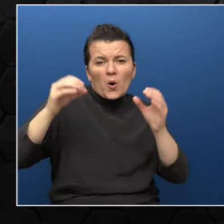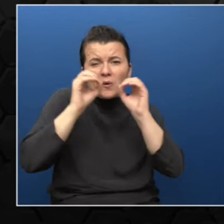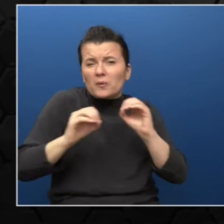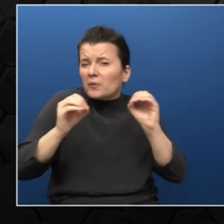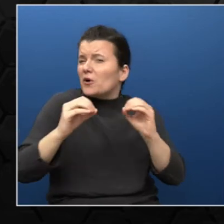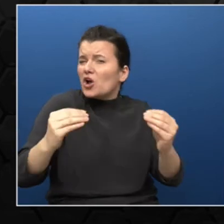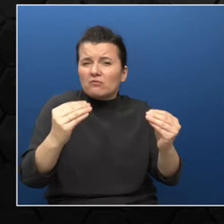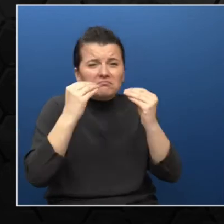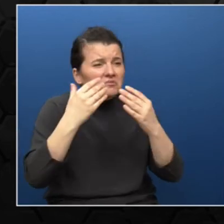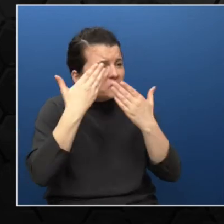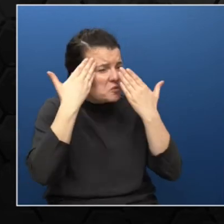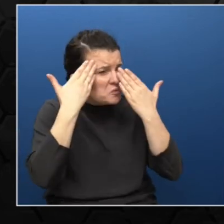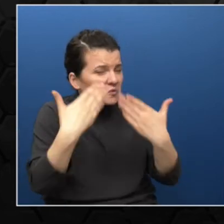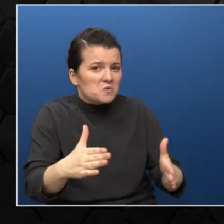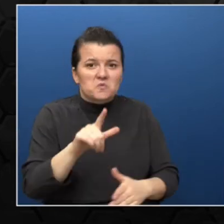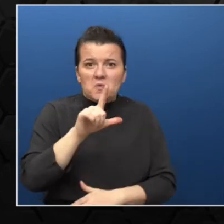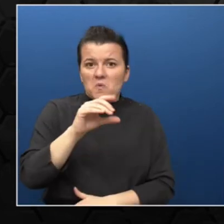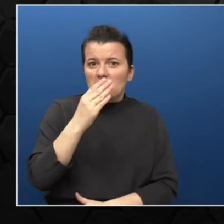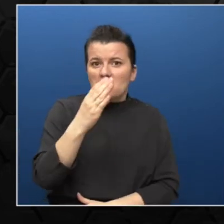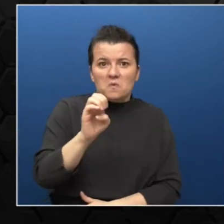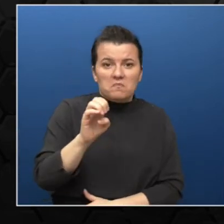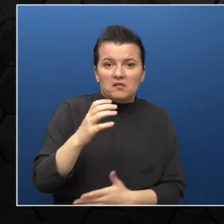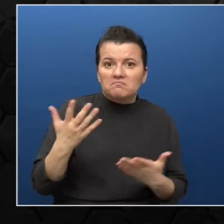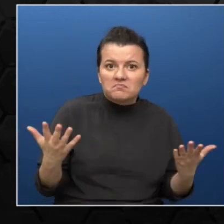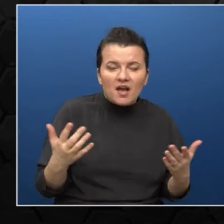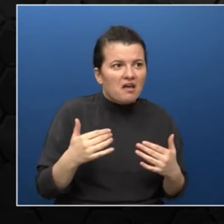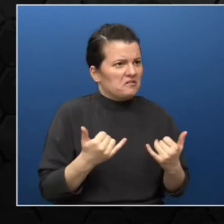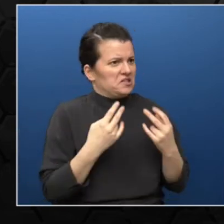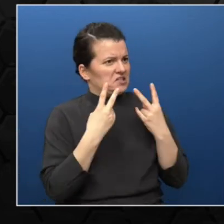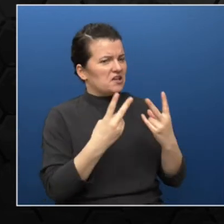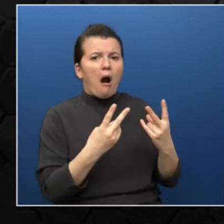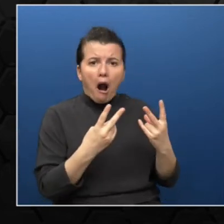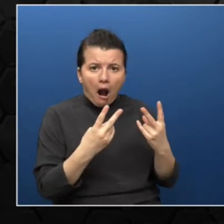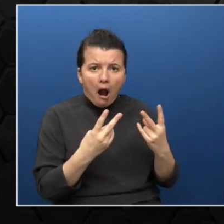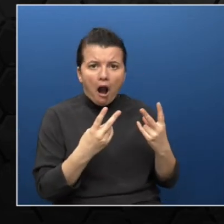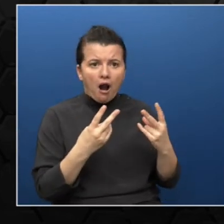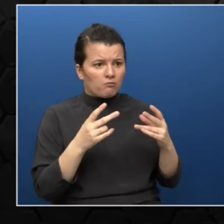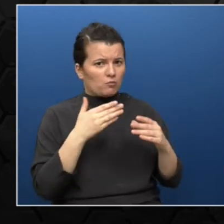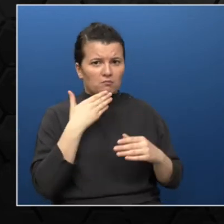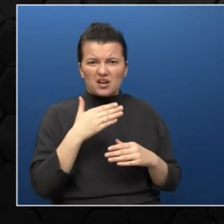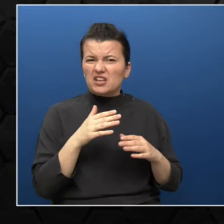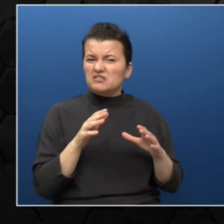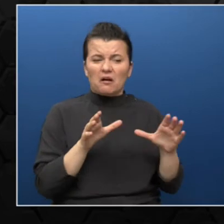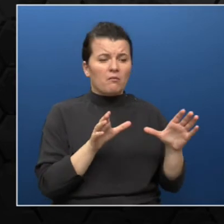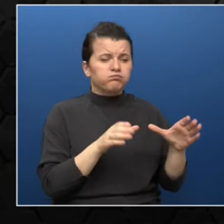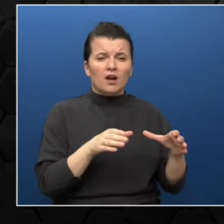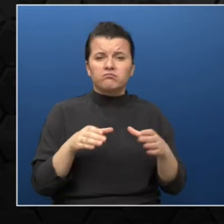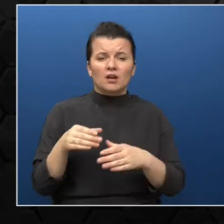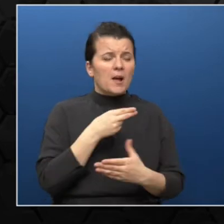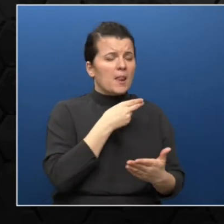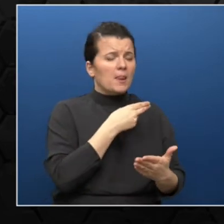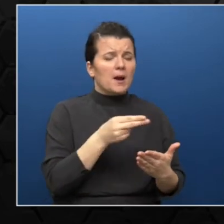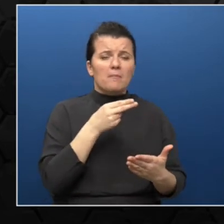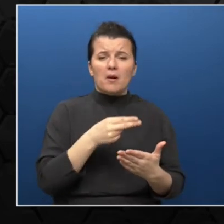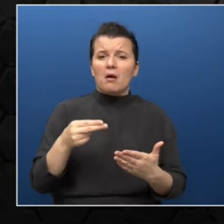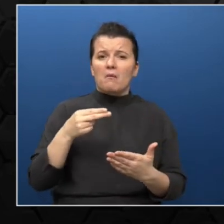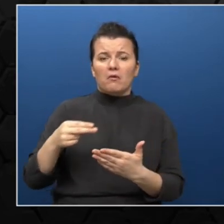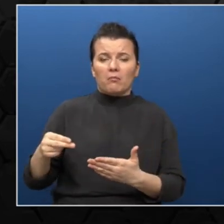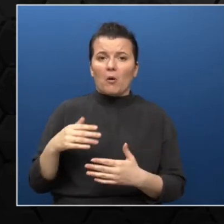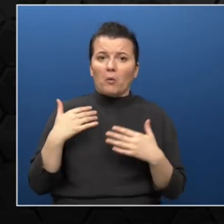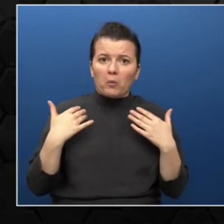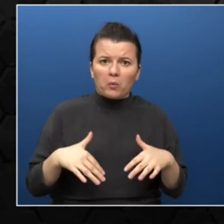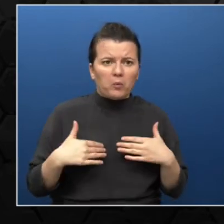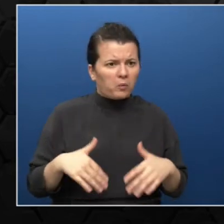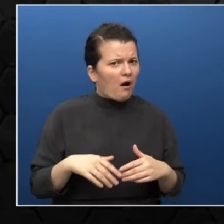really easy to upload and label images and create basic models out of it. Really cool. We